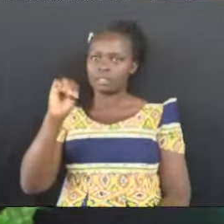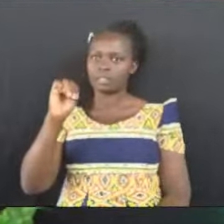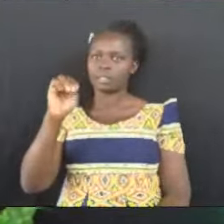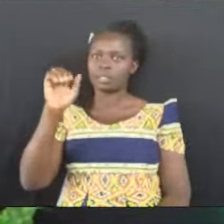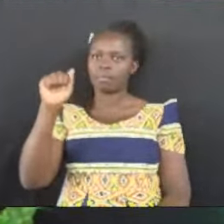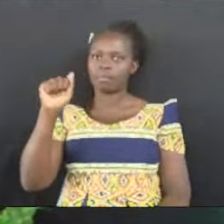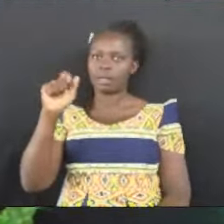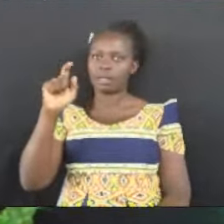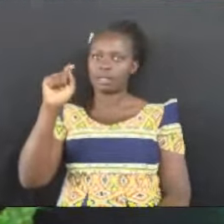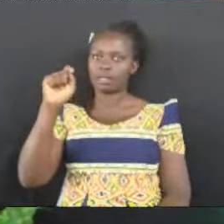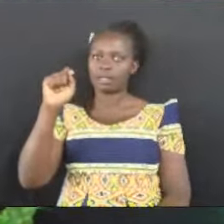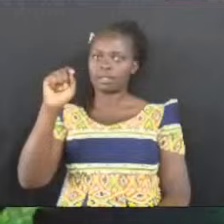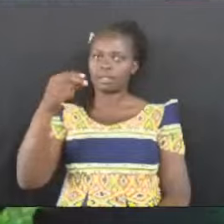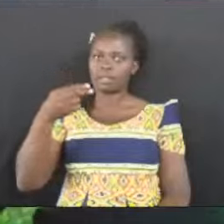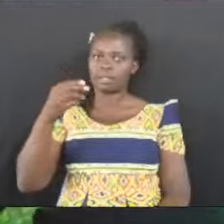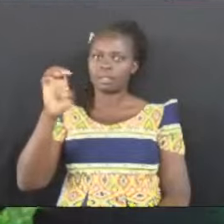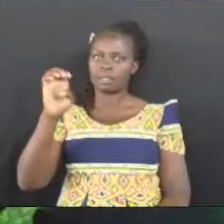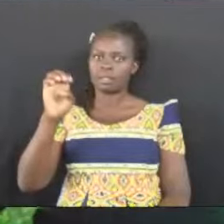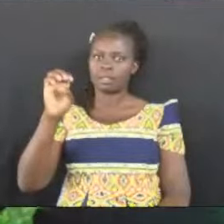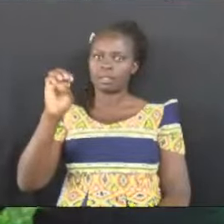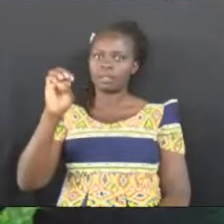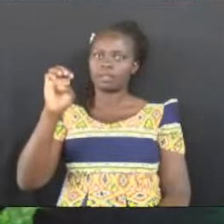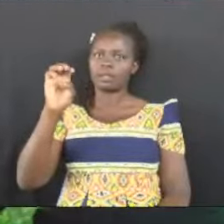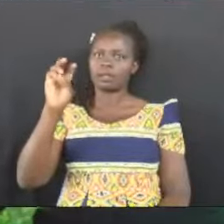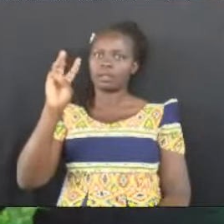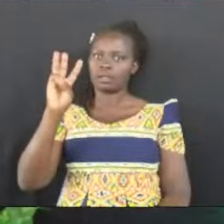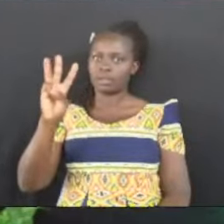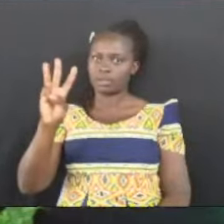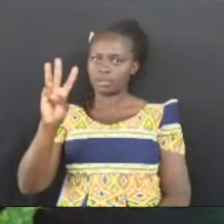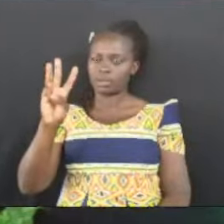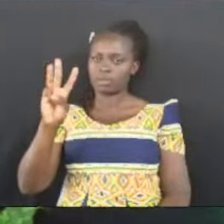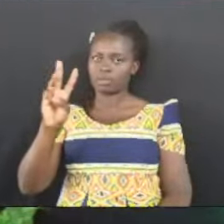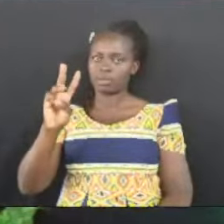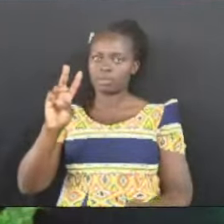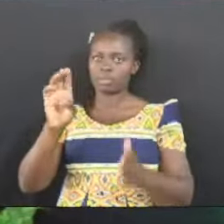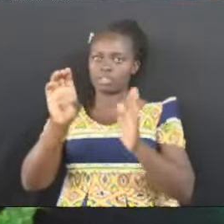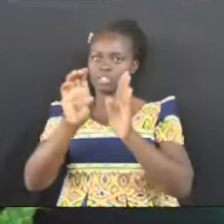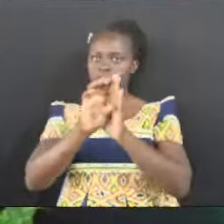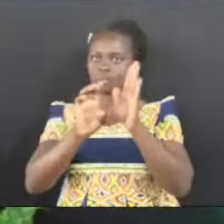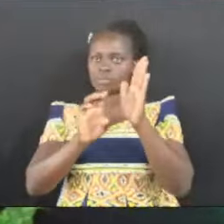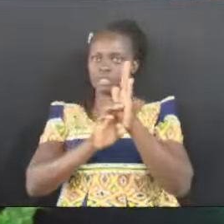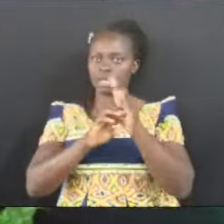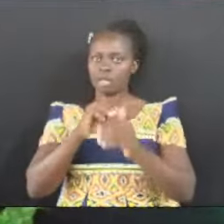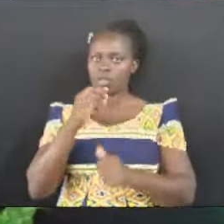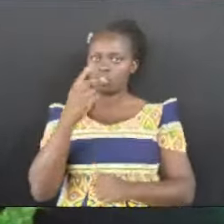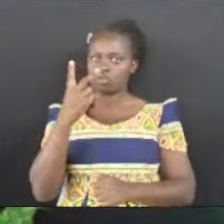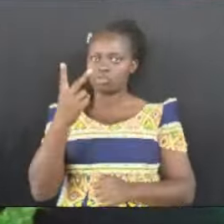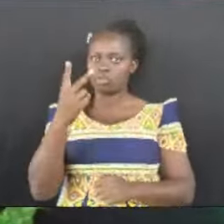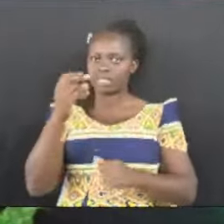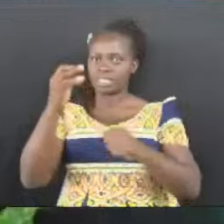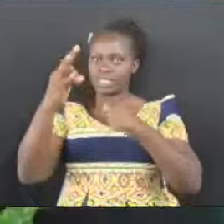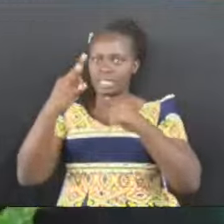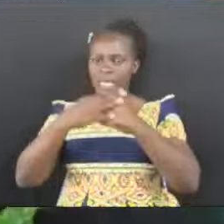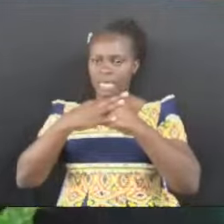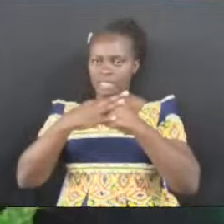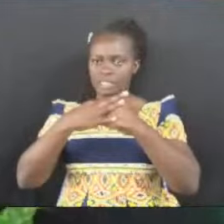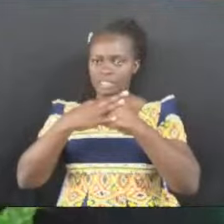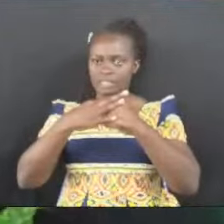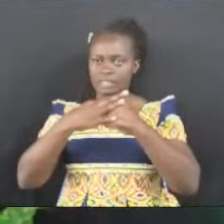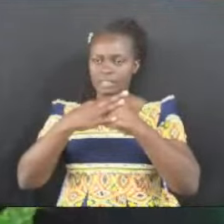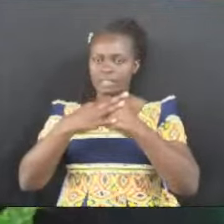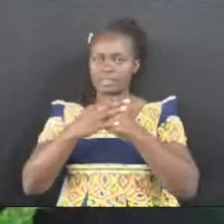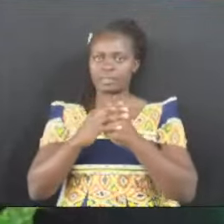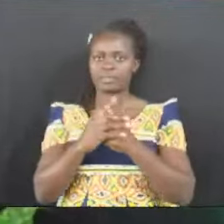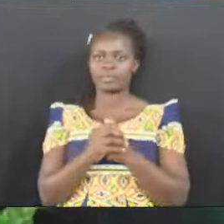we talk about evangelism. Interestingly, I will come back here in